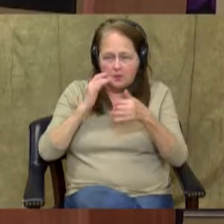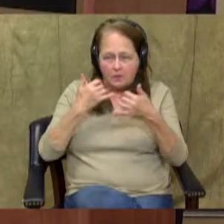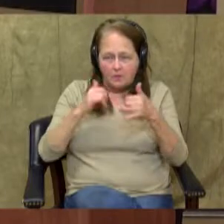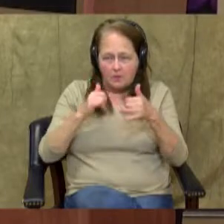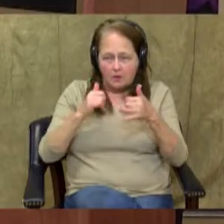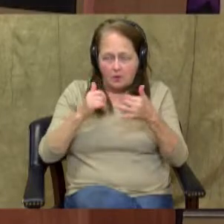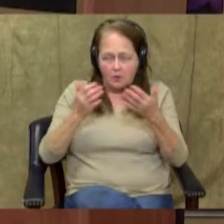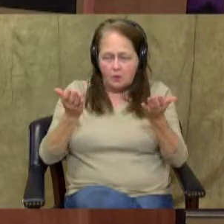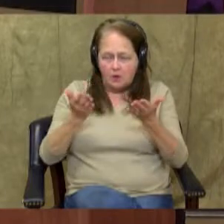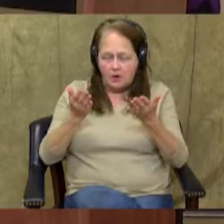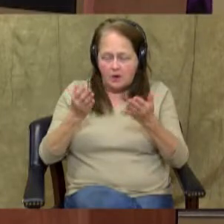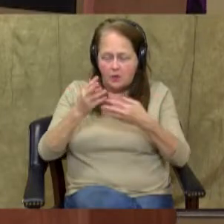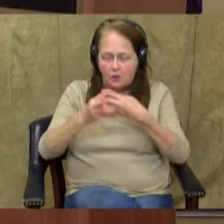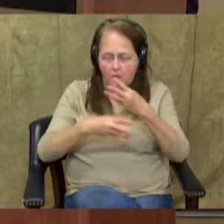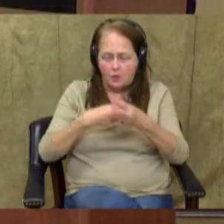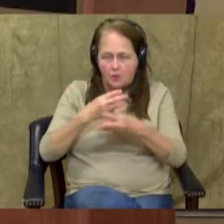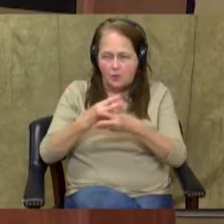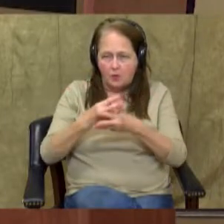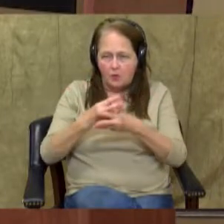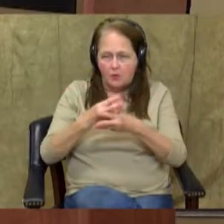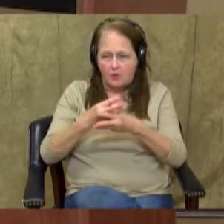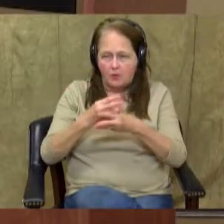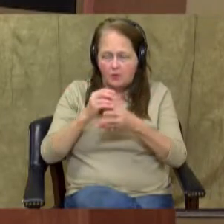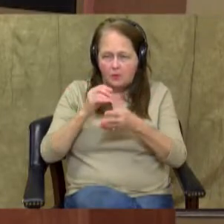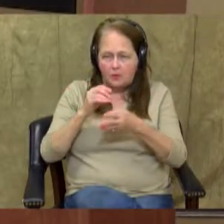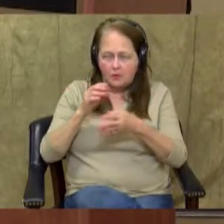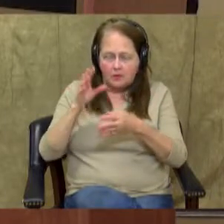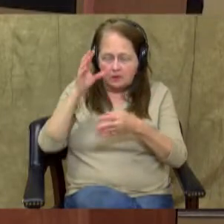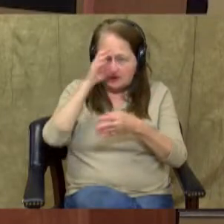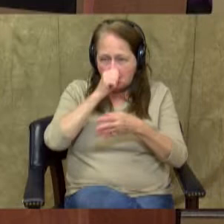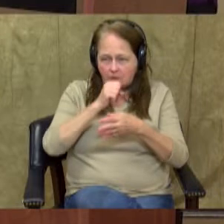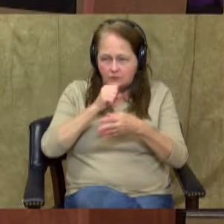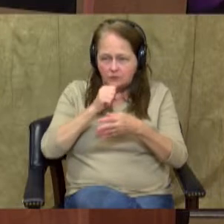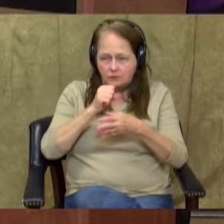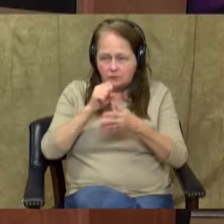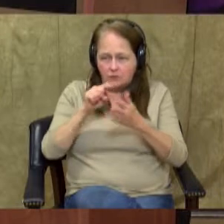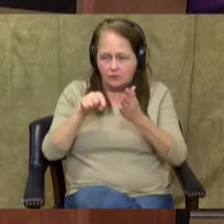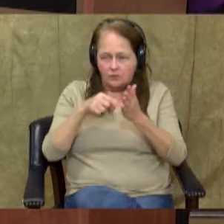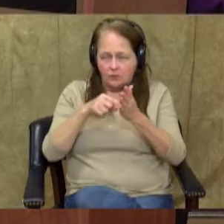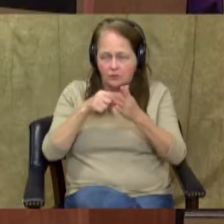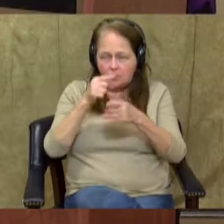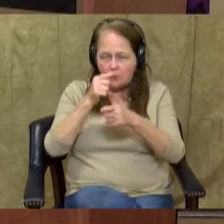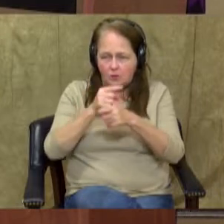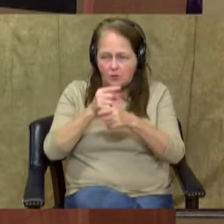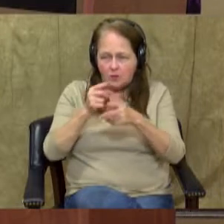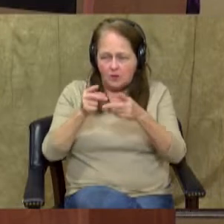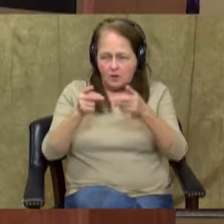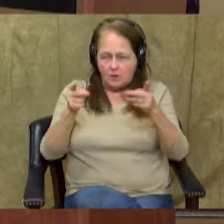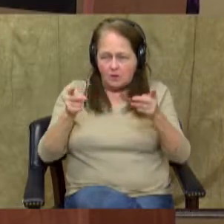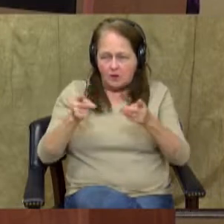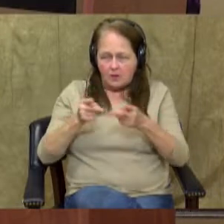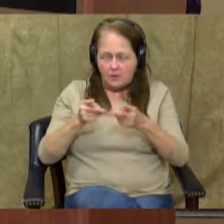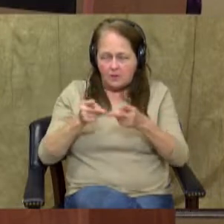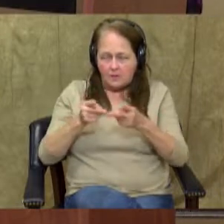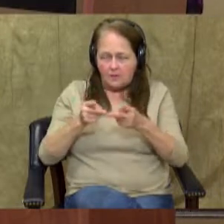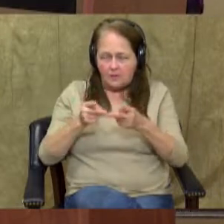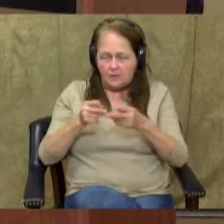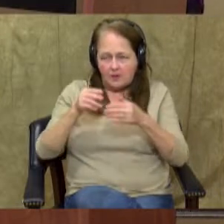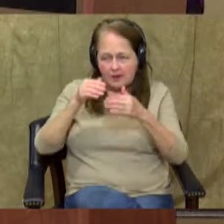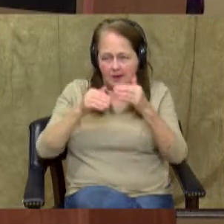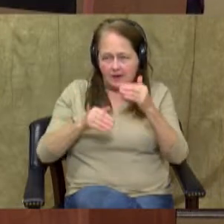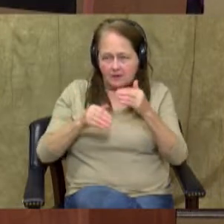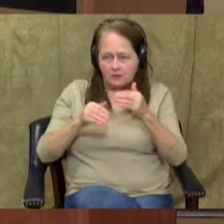Where in the World segment. And the object of this is to guess the correct location in as few clues as